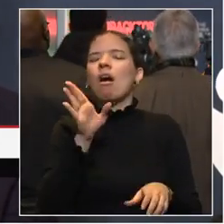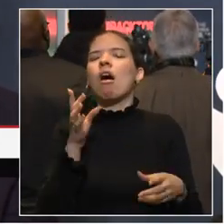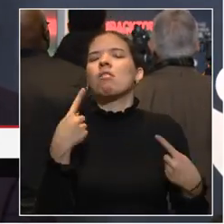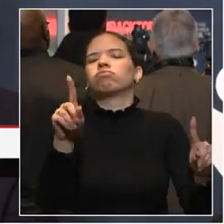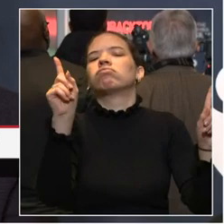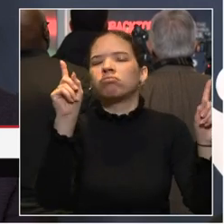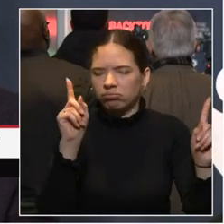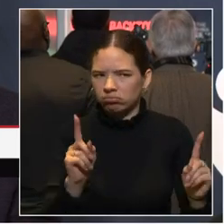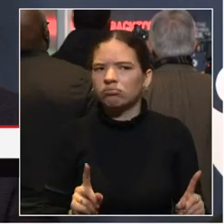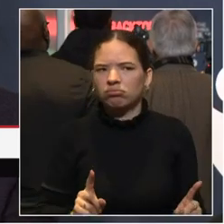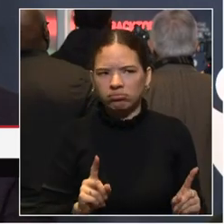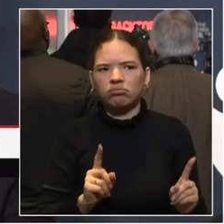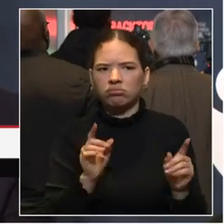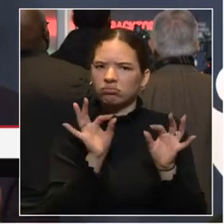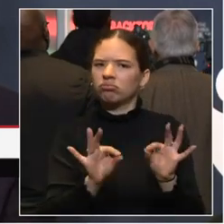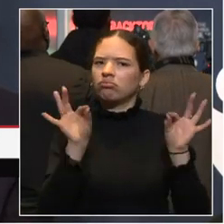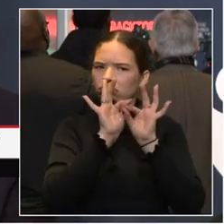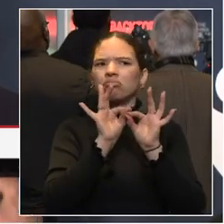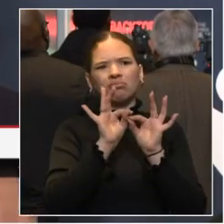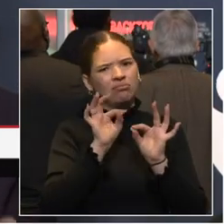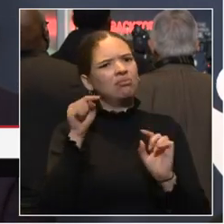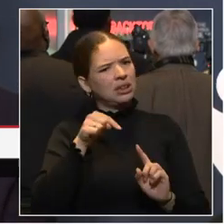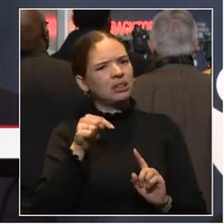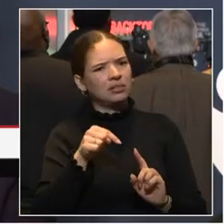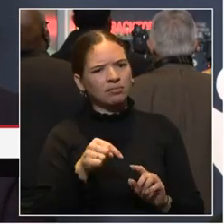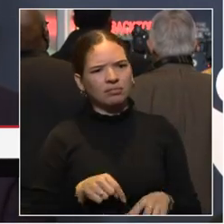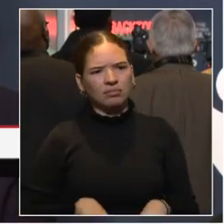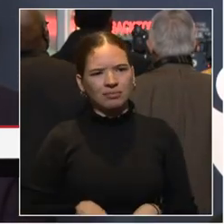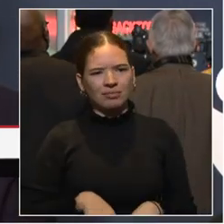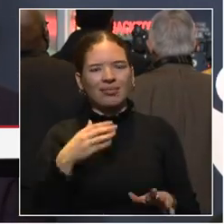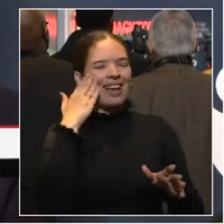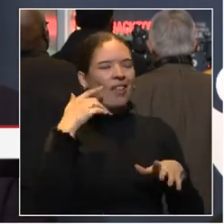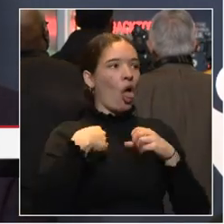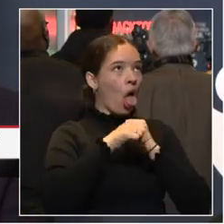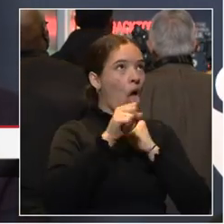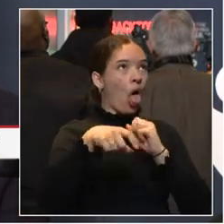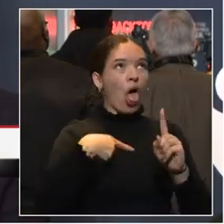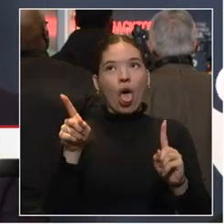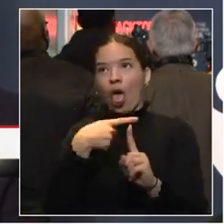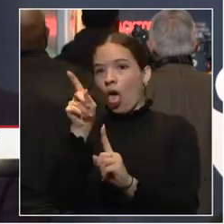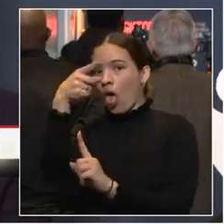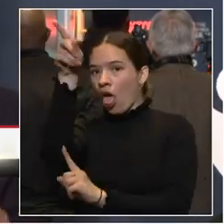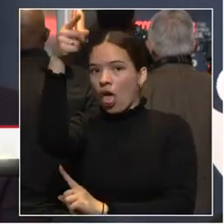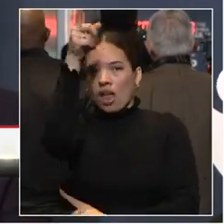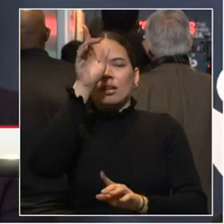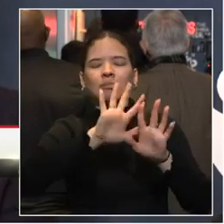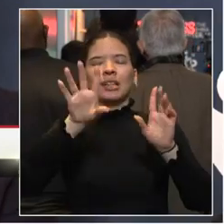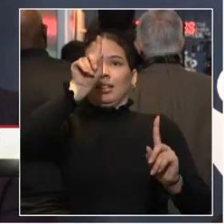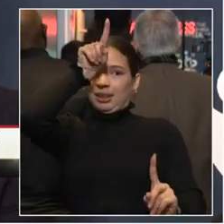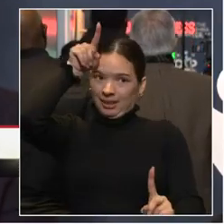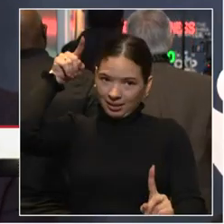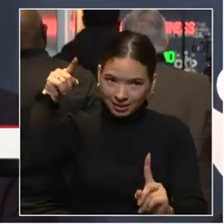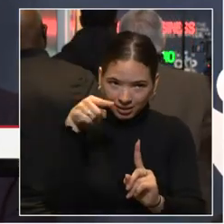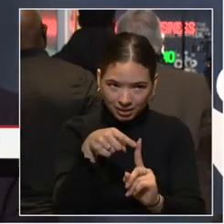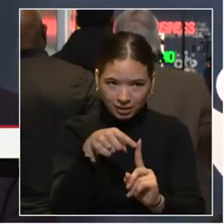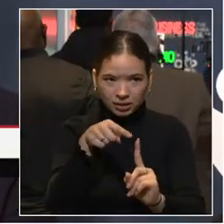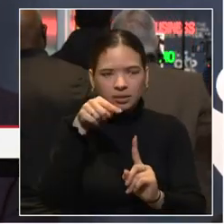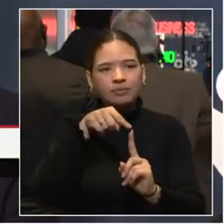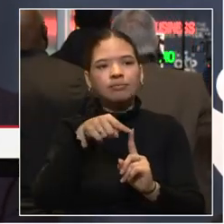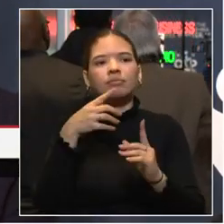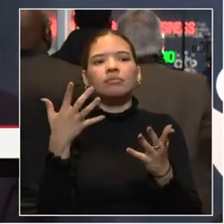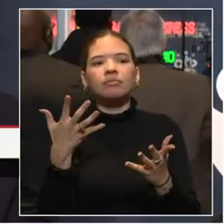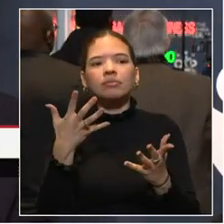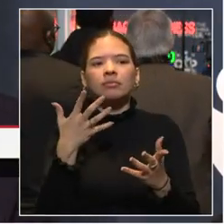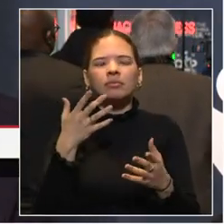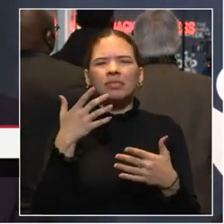of it's a long answer, but the bottom line is pick your battles and be smart and